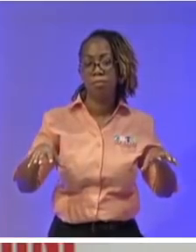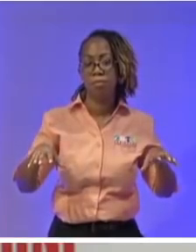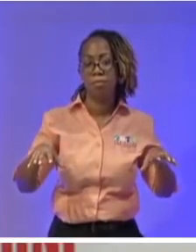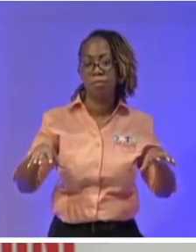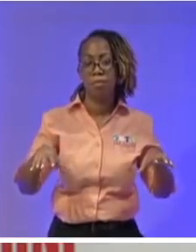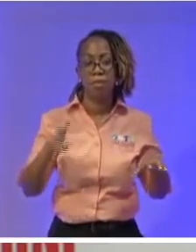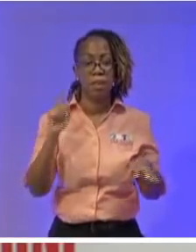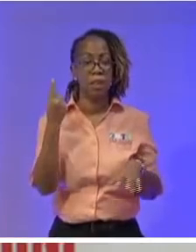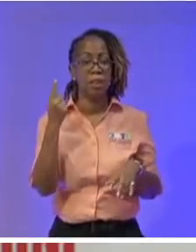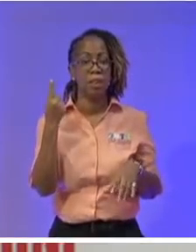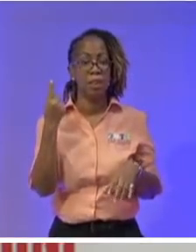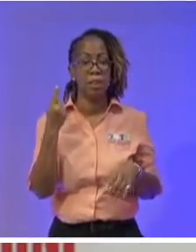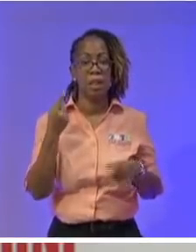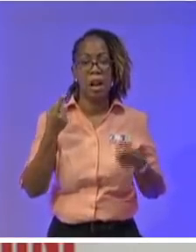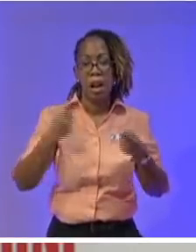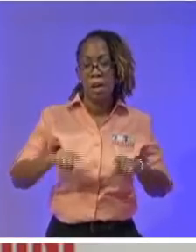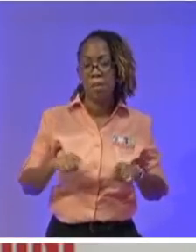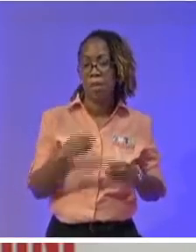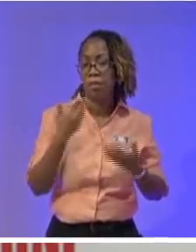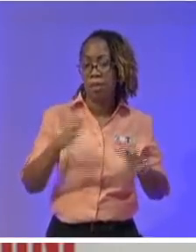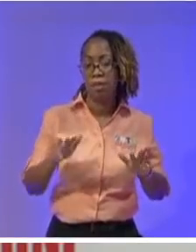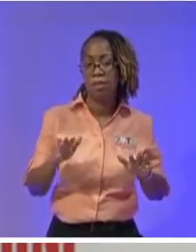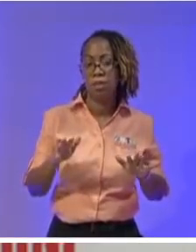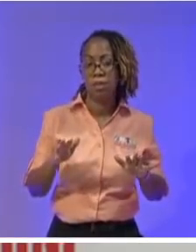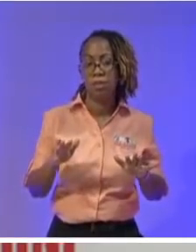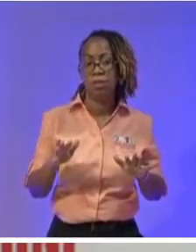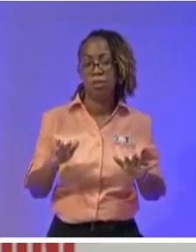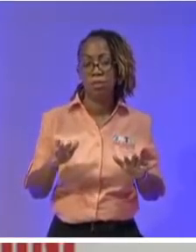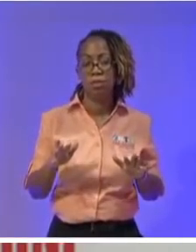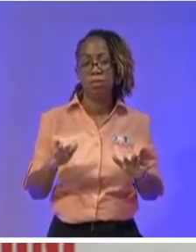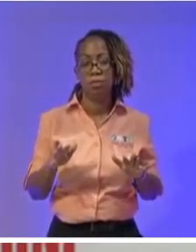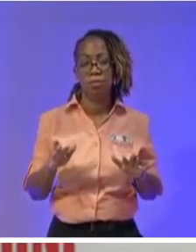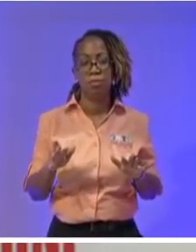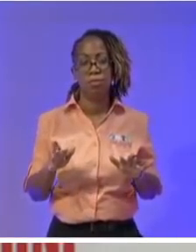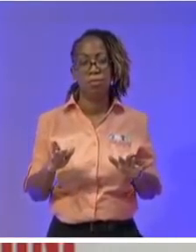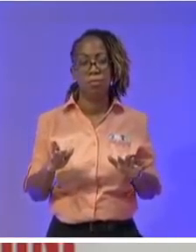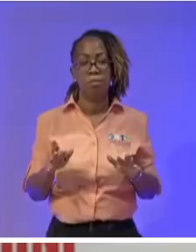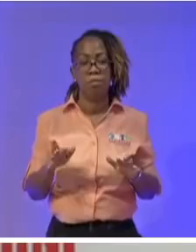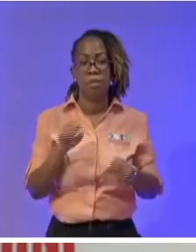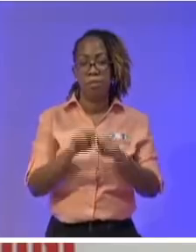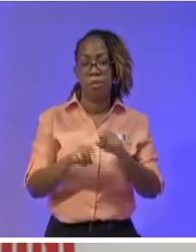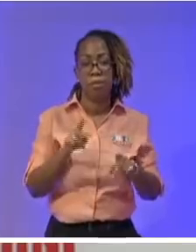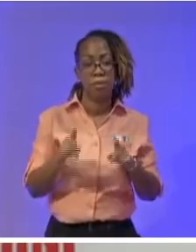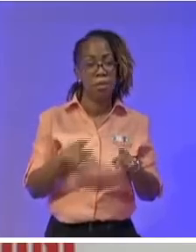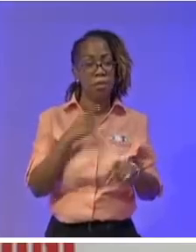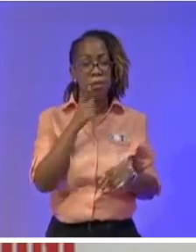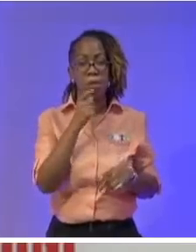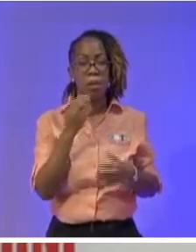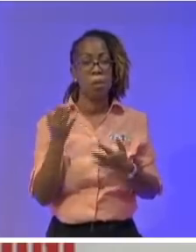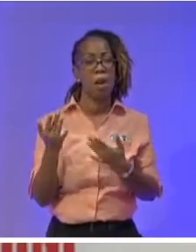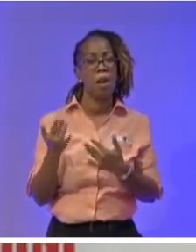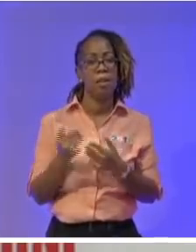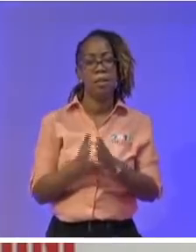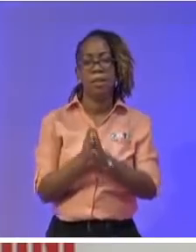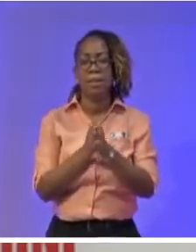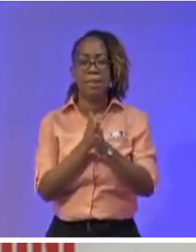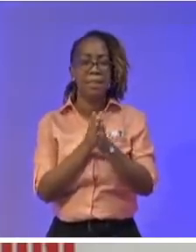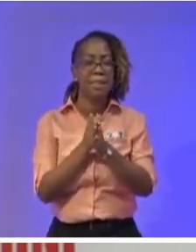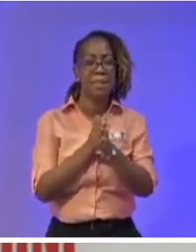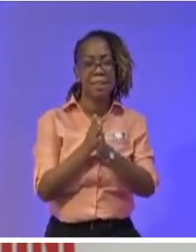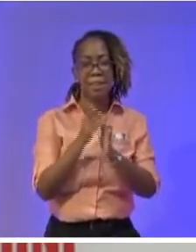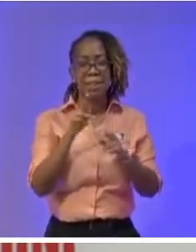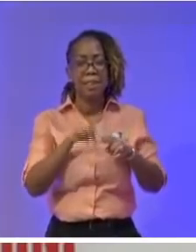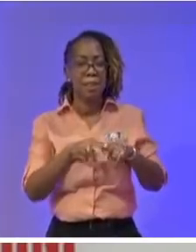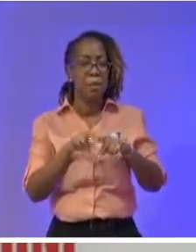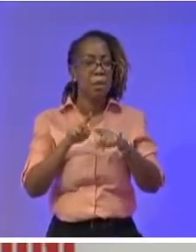7th of January, as you know. So persons who are eagerly waiting to be boosted based on when you got your last